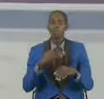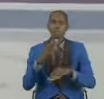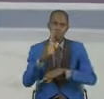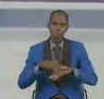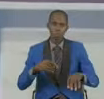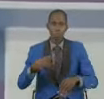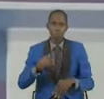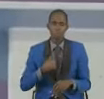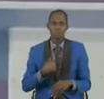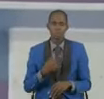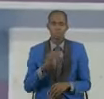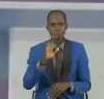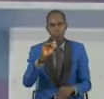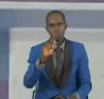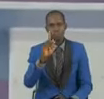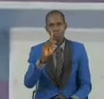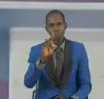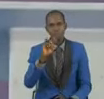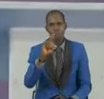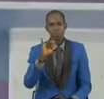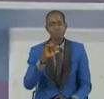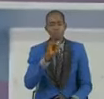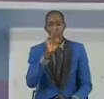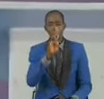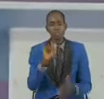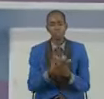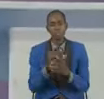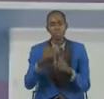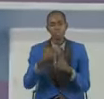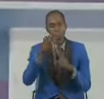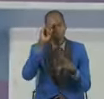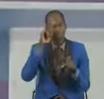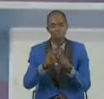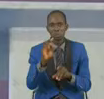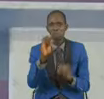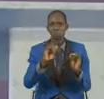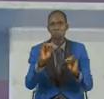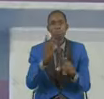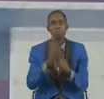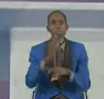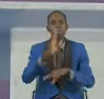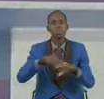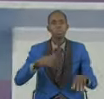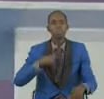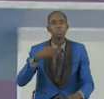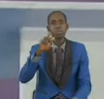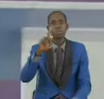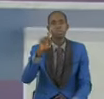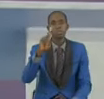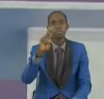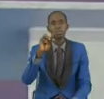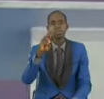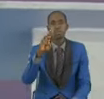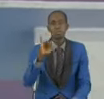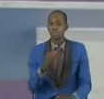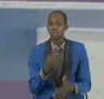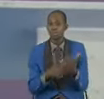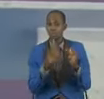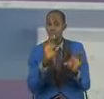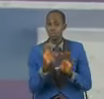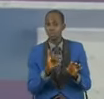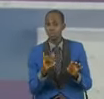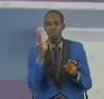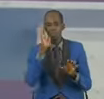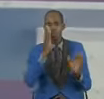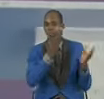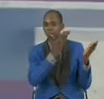Kumuyi, didn't even say brother, Kumuyi, this thing you're doing, you know, it's going to land you in